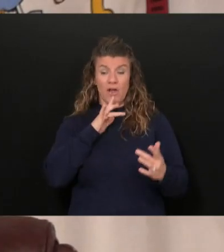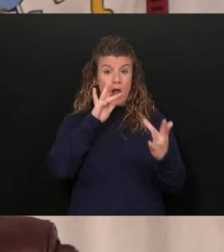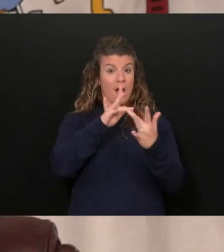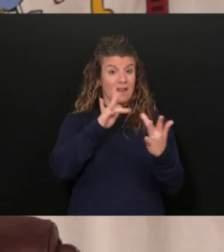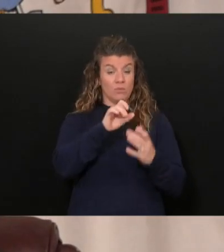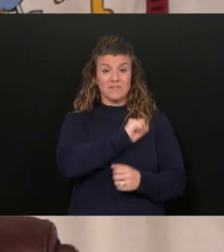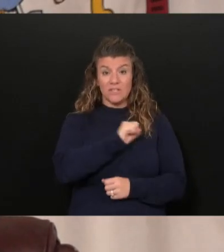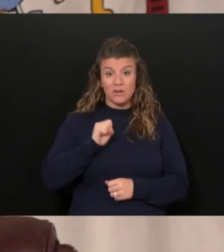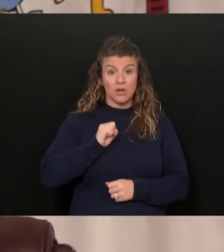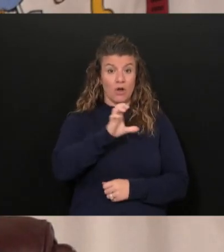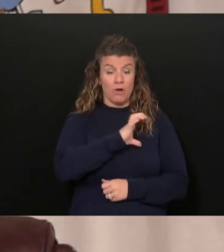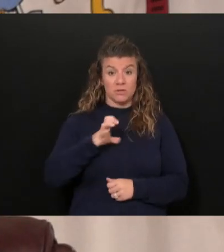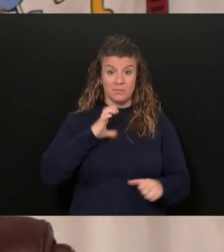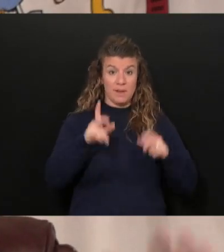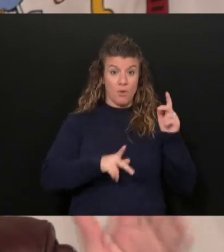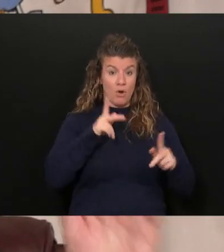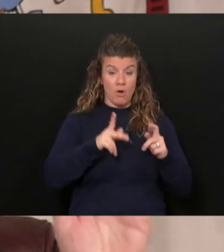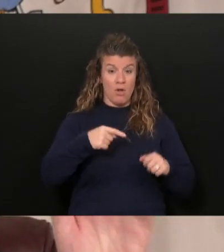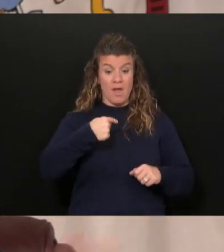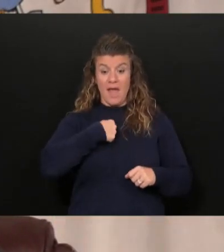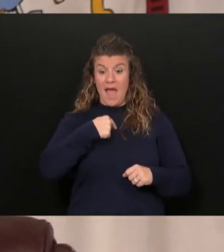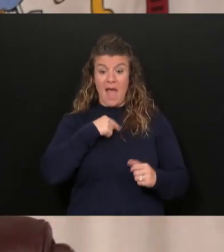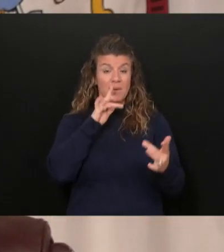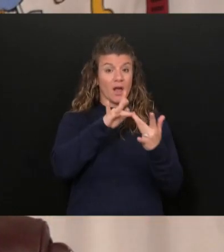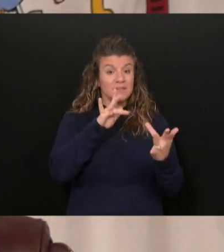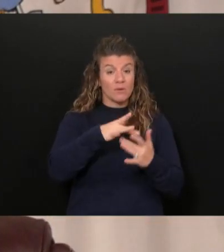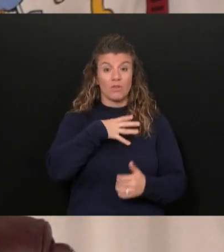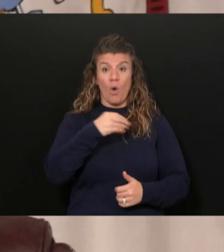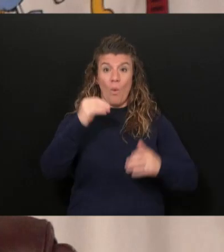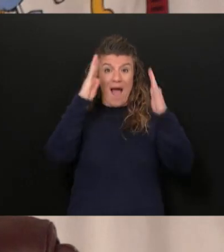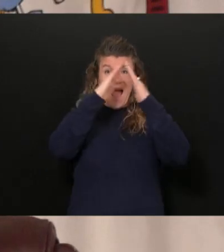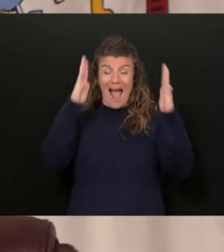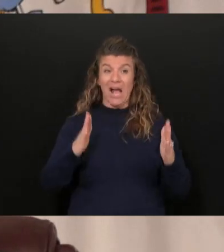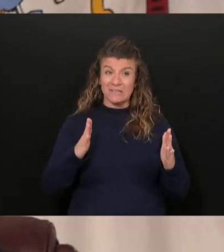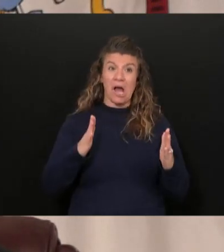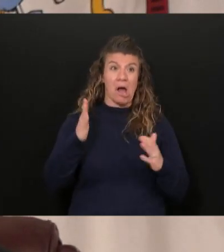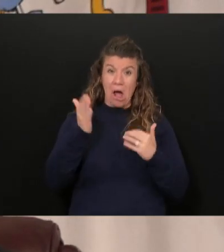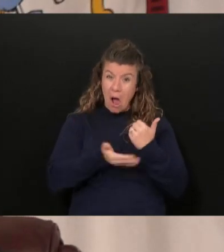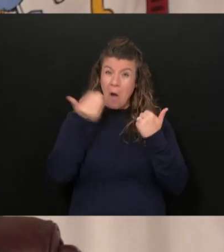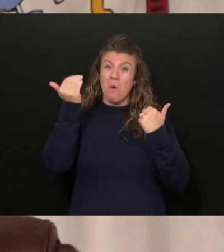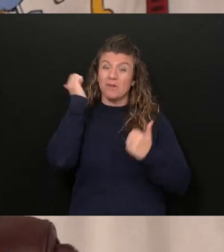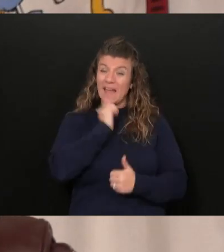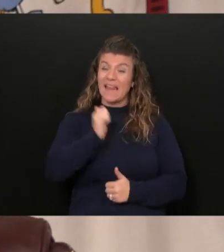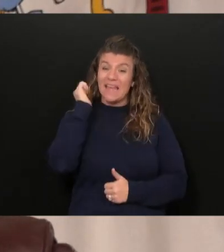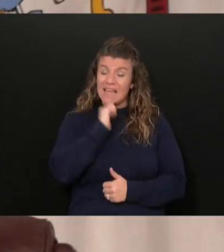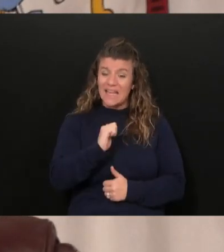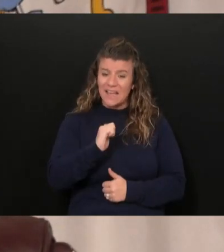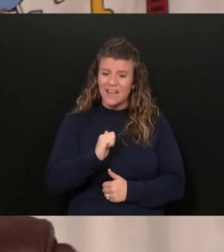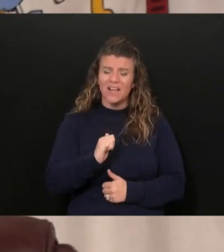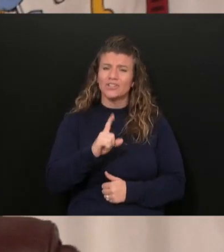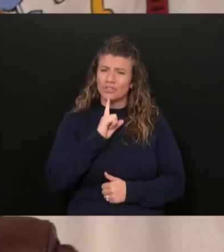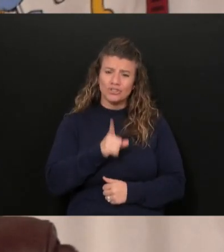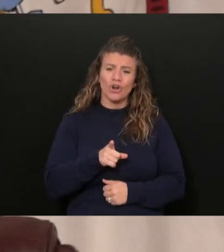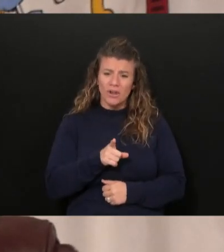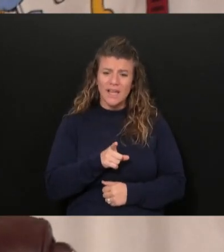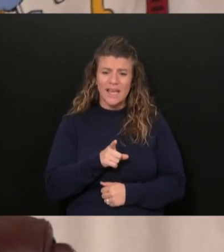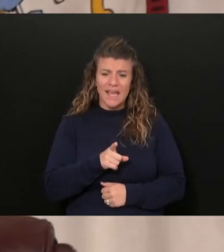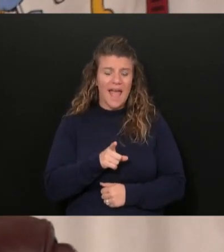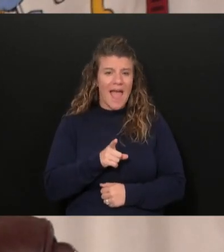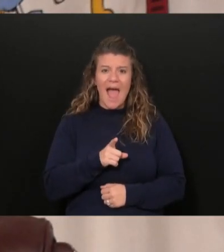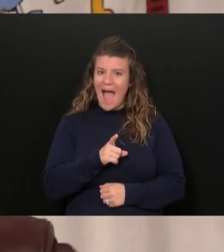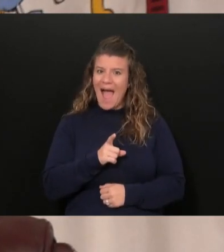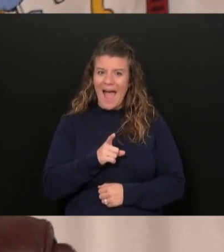and our congresspeople. I'm in contact with the White House almost daily. I've surely got